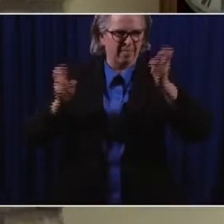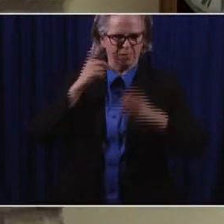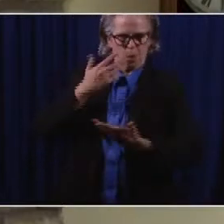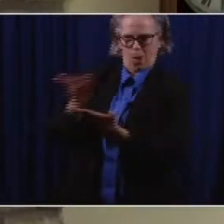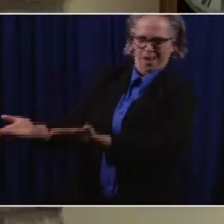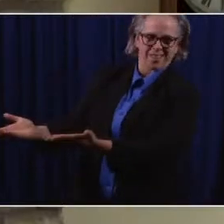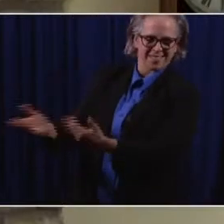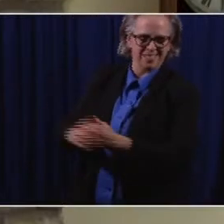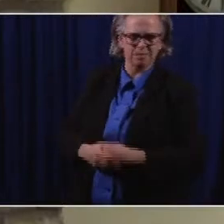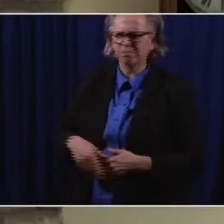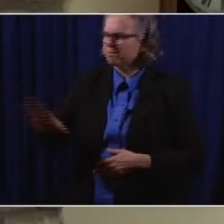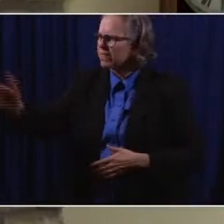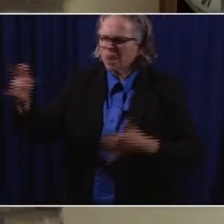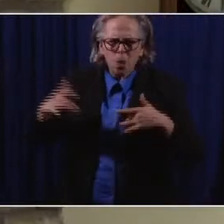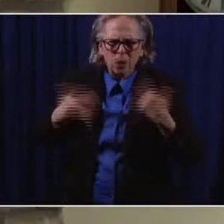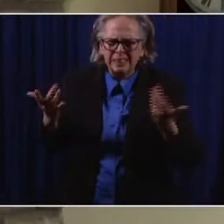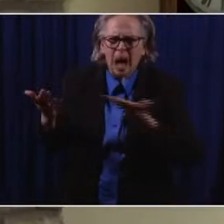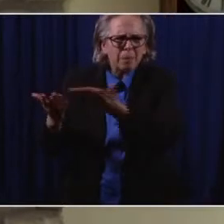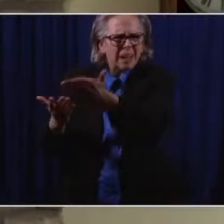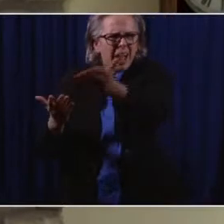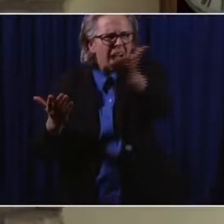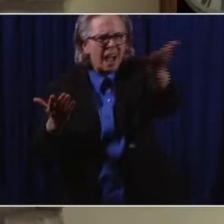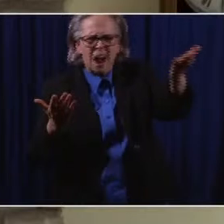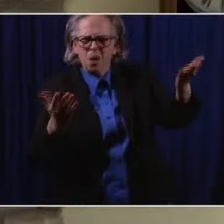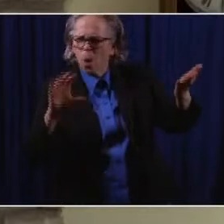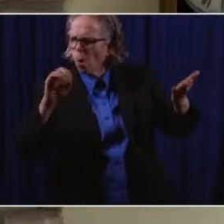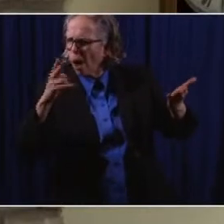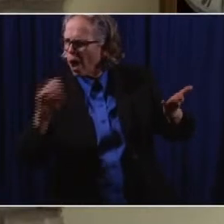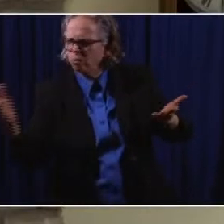you're seeing out there. I mean, we know that,